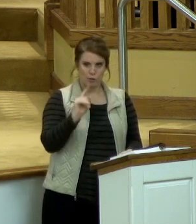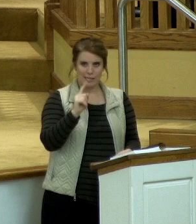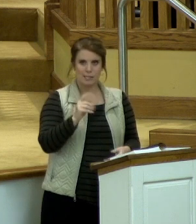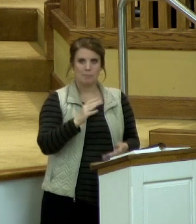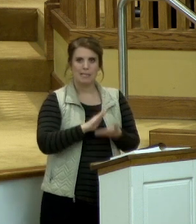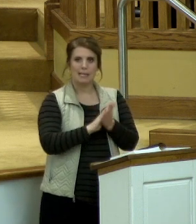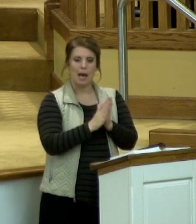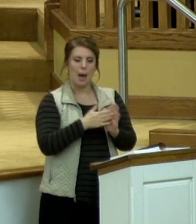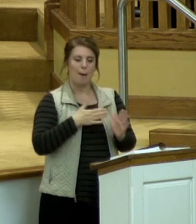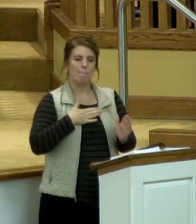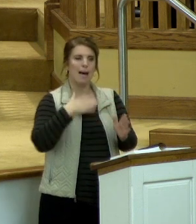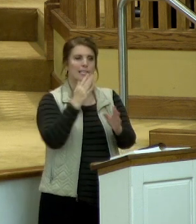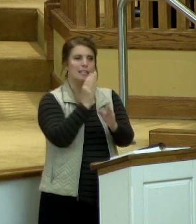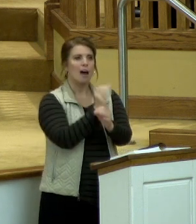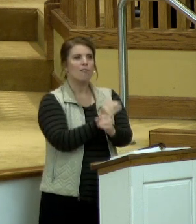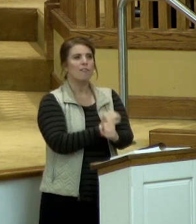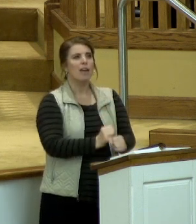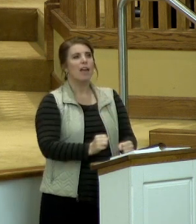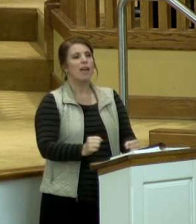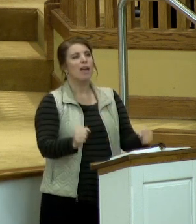also has become my